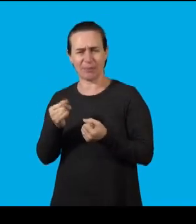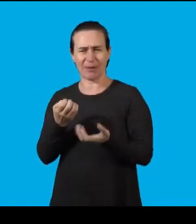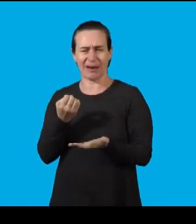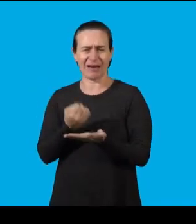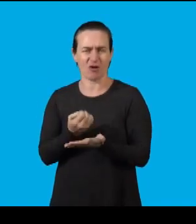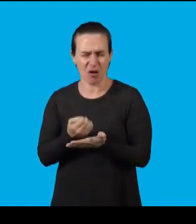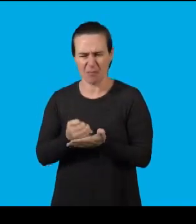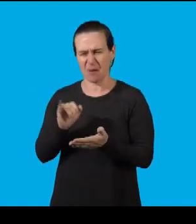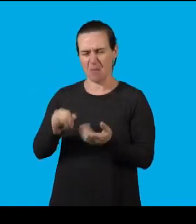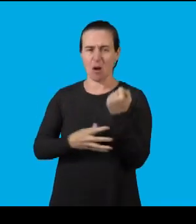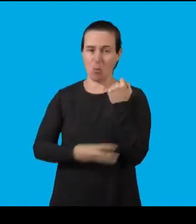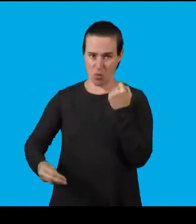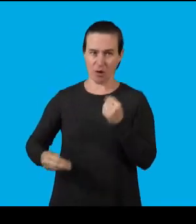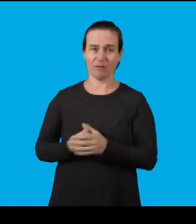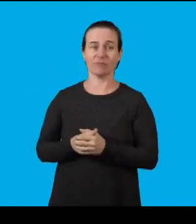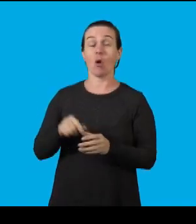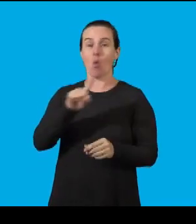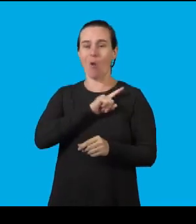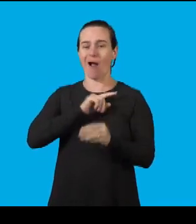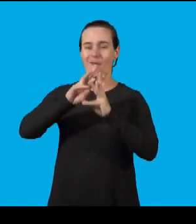a result of the Second World War.